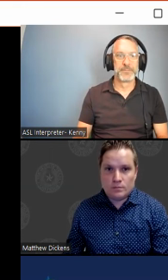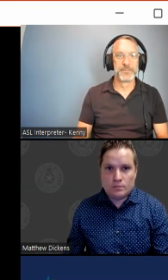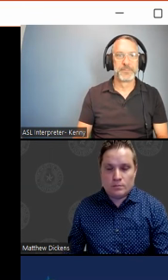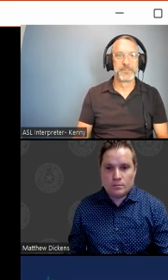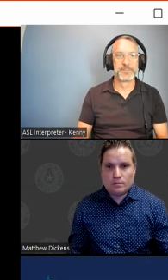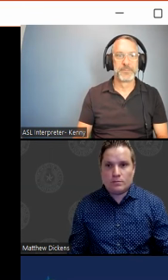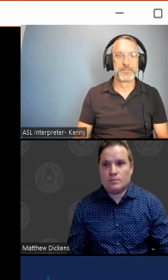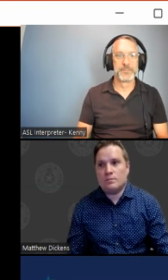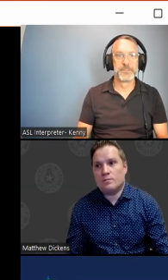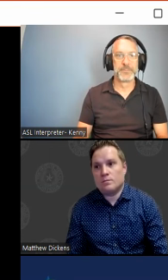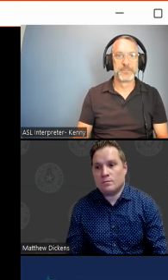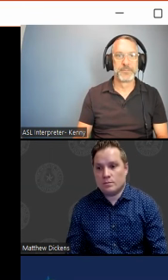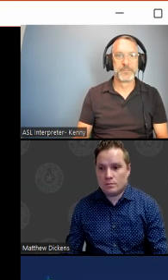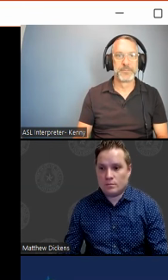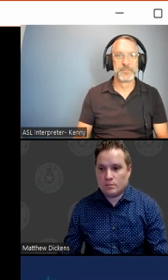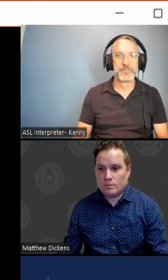And